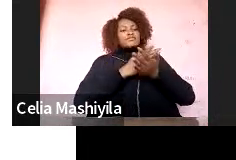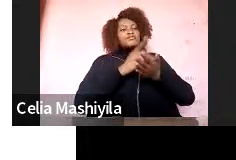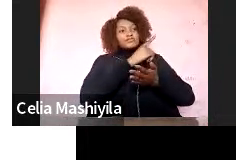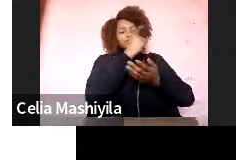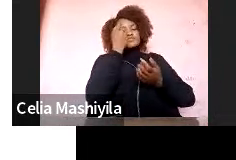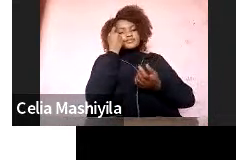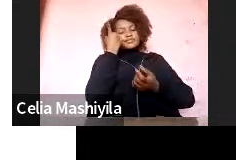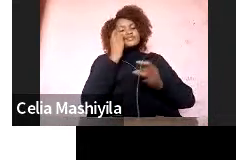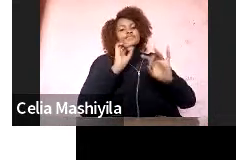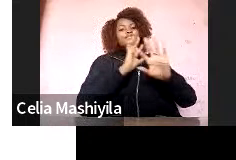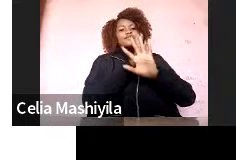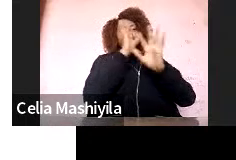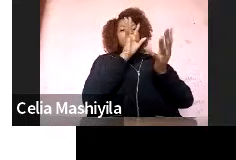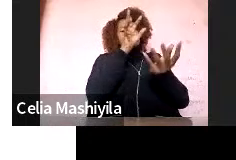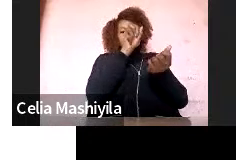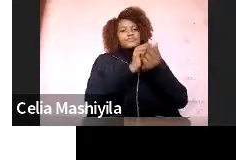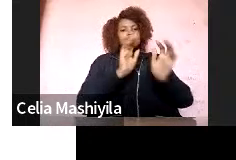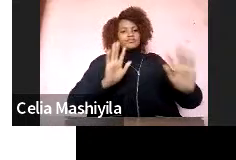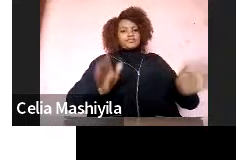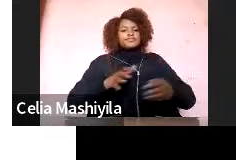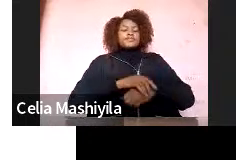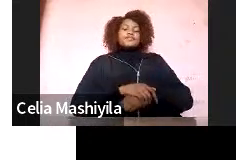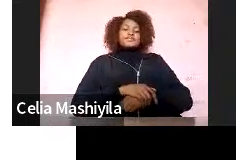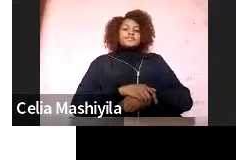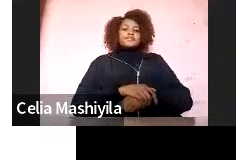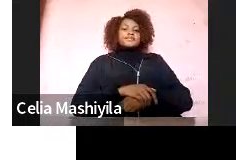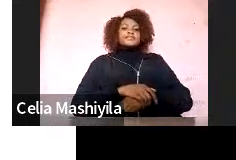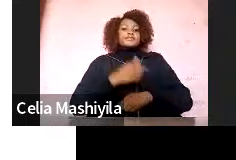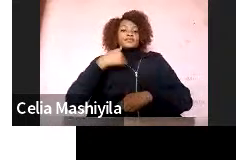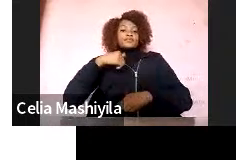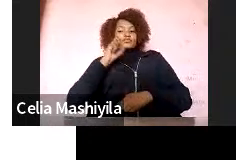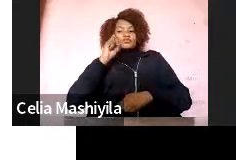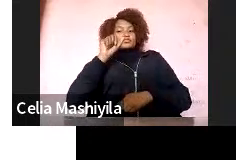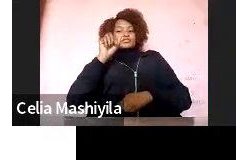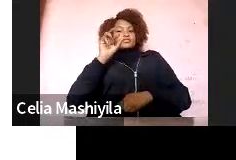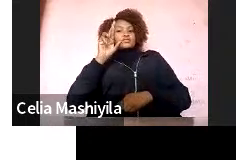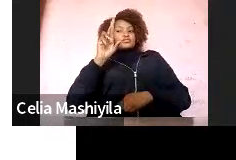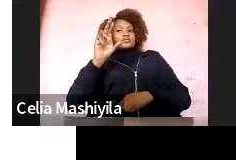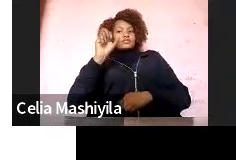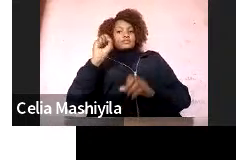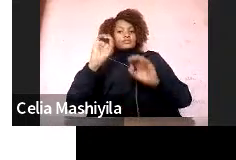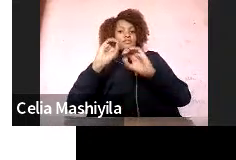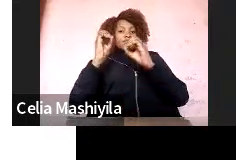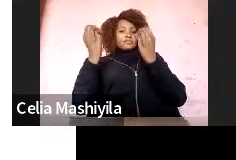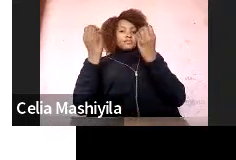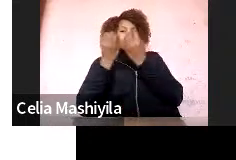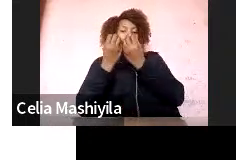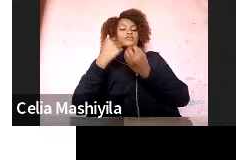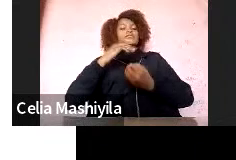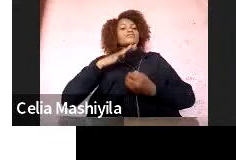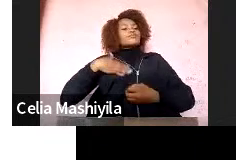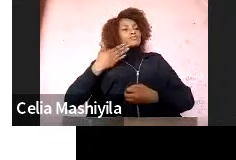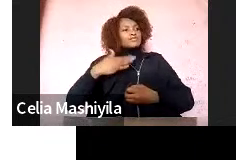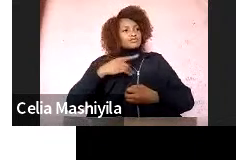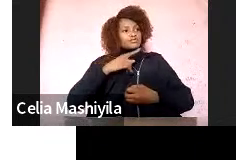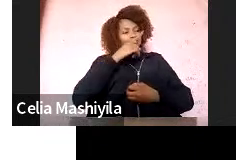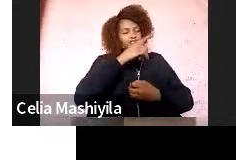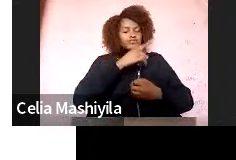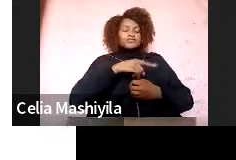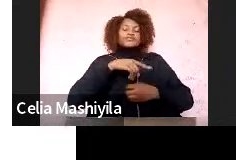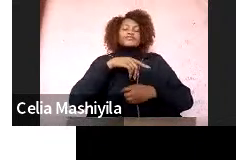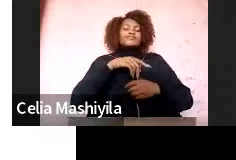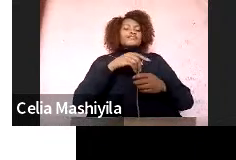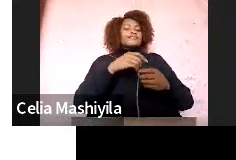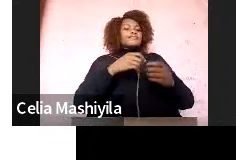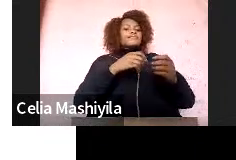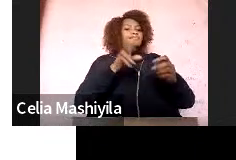want you to look aside. We don't want you not to really check what is happening with regard to the